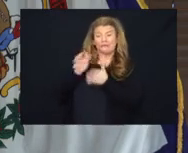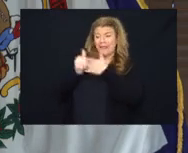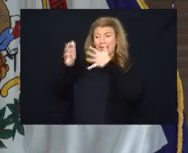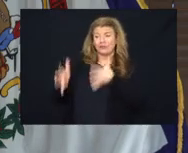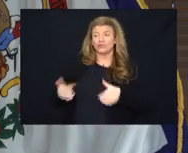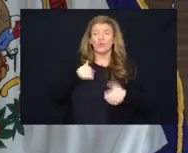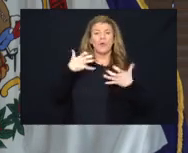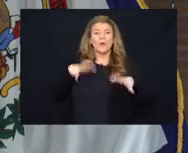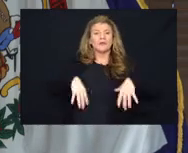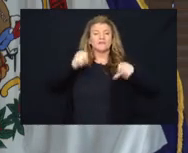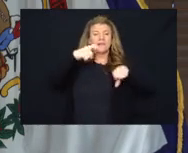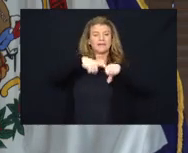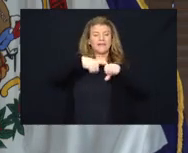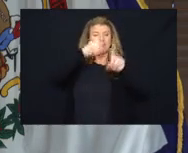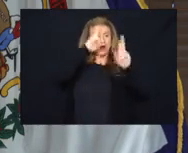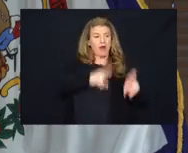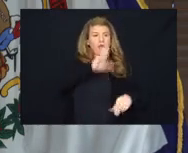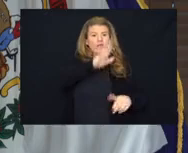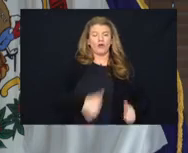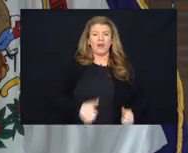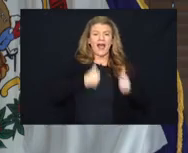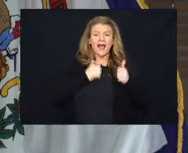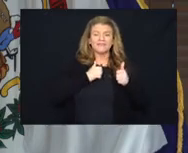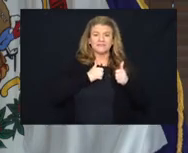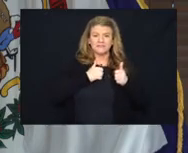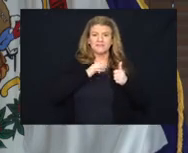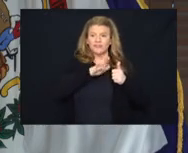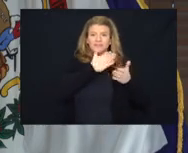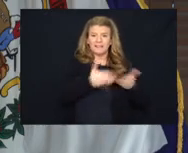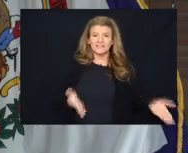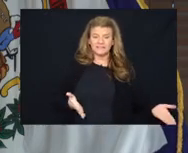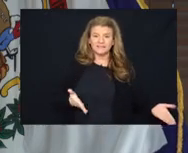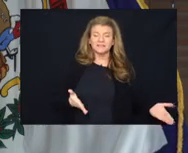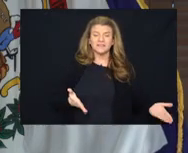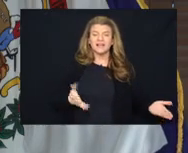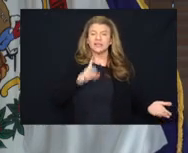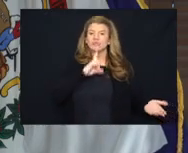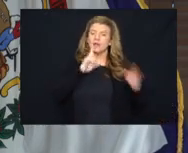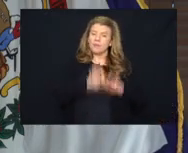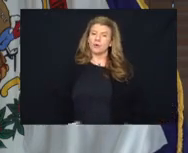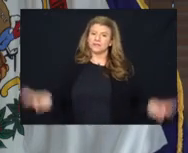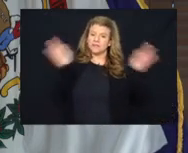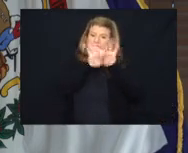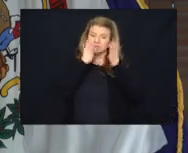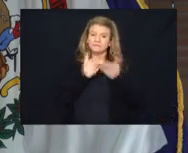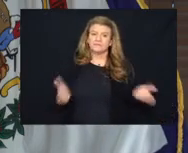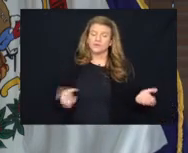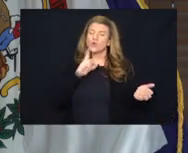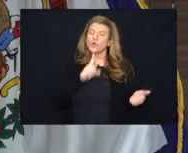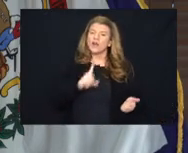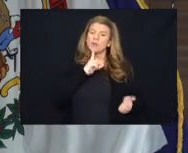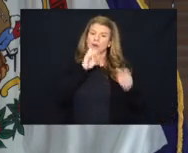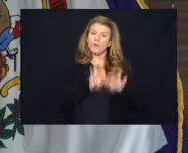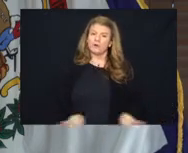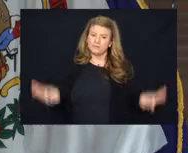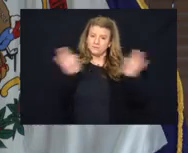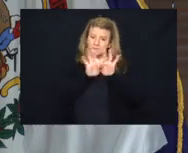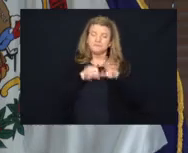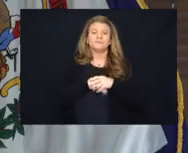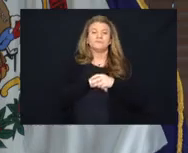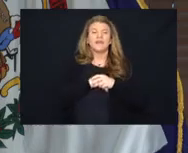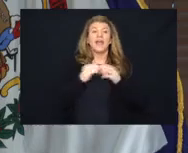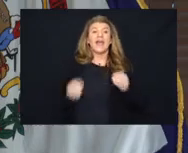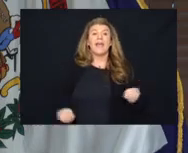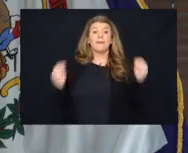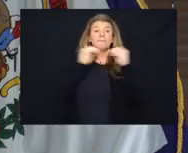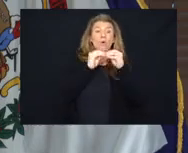want to take time to honor their lives and their legacies. It's important stuff, really, really important stuff. And the